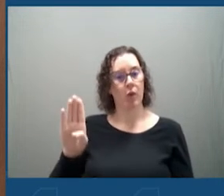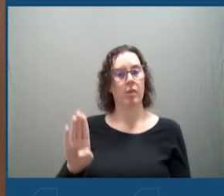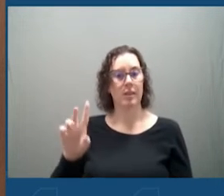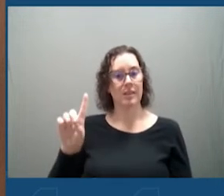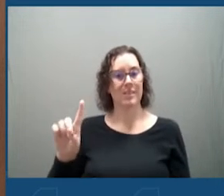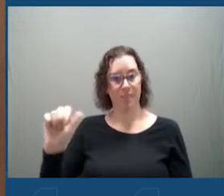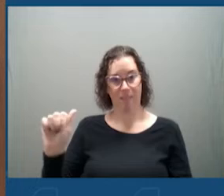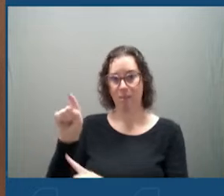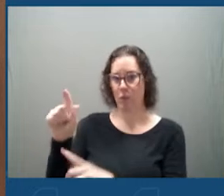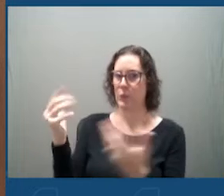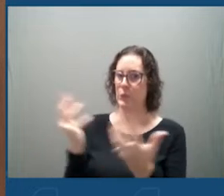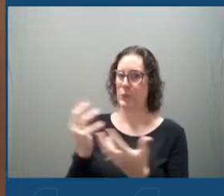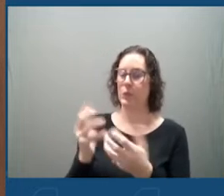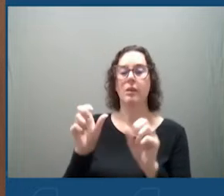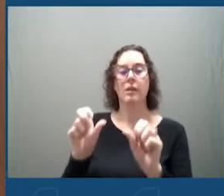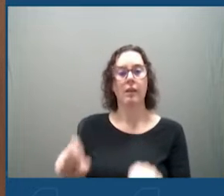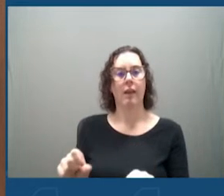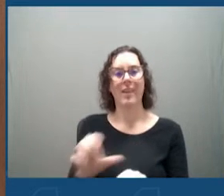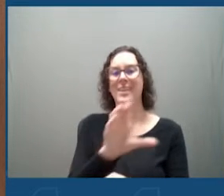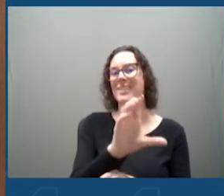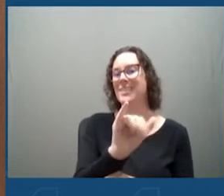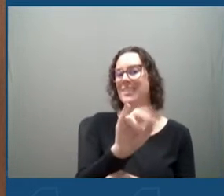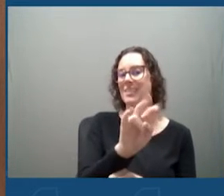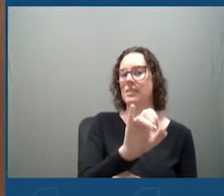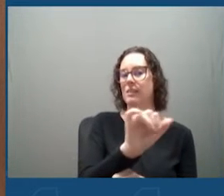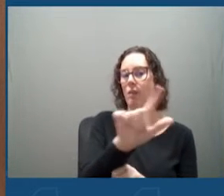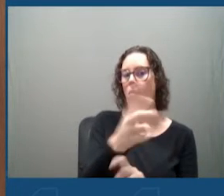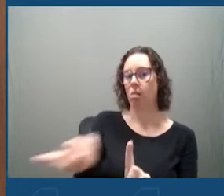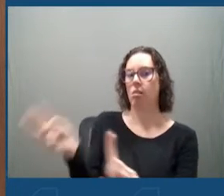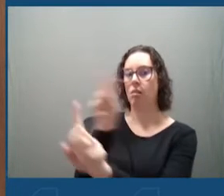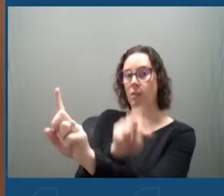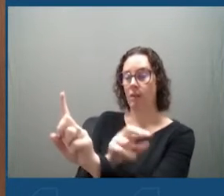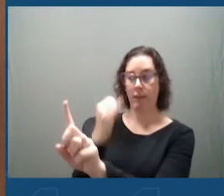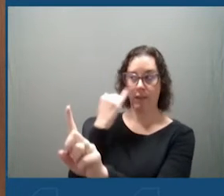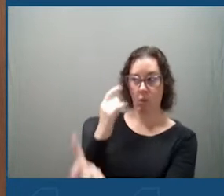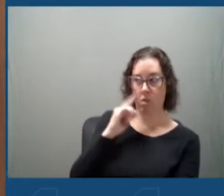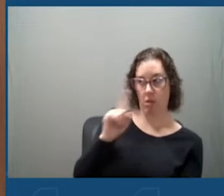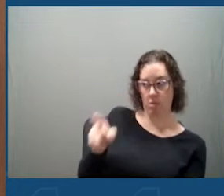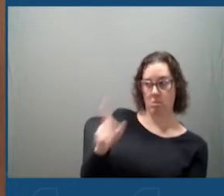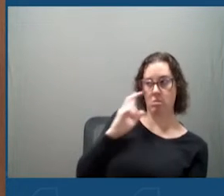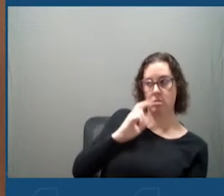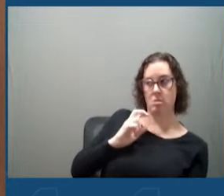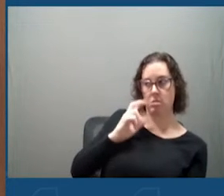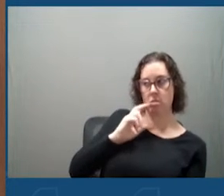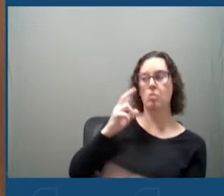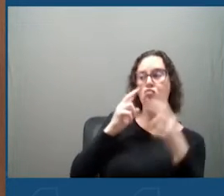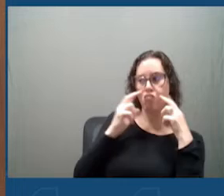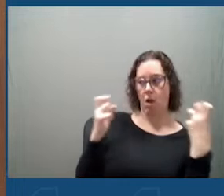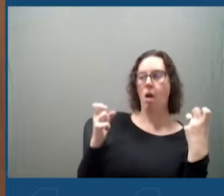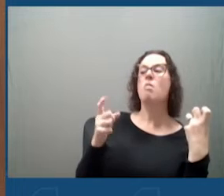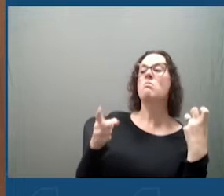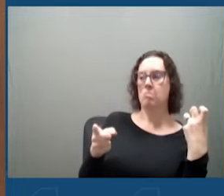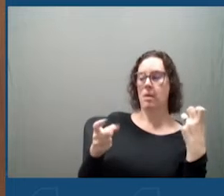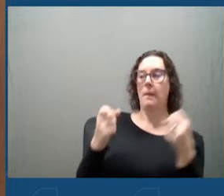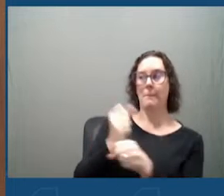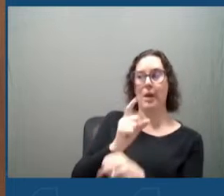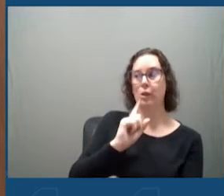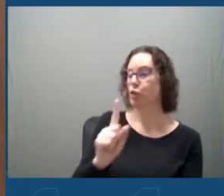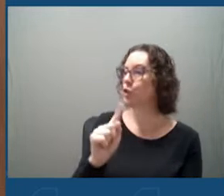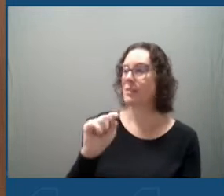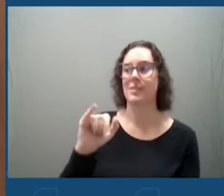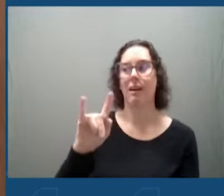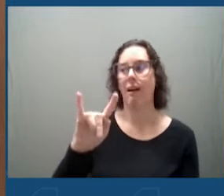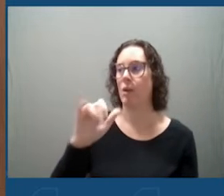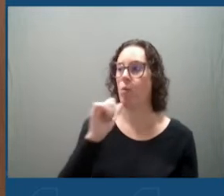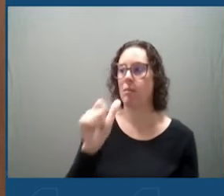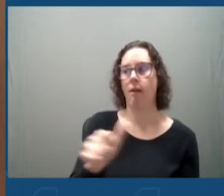can step in on the civil side, and if they think there might be a crime involved, make sure that the title is not passing, which is, of course,